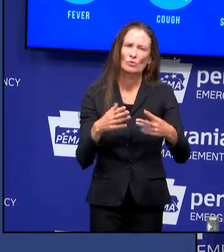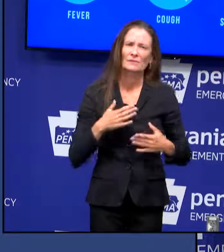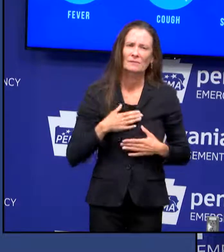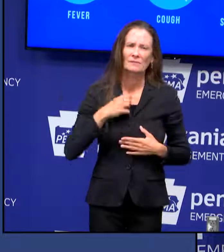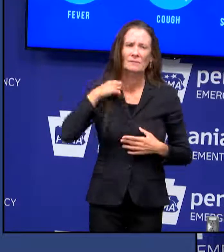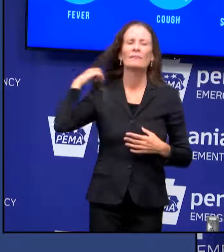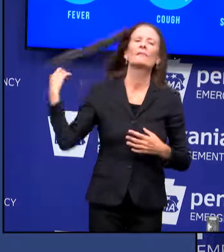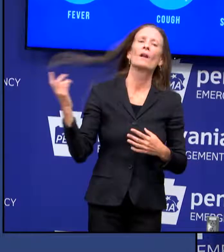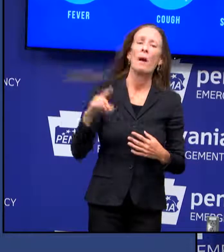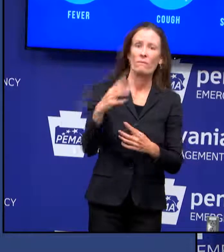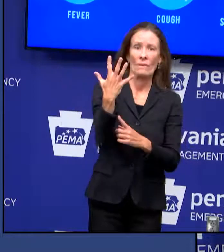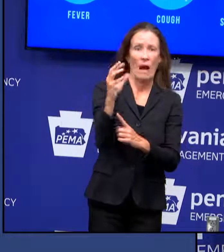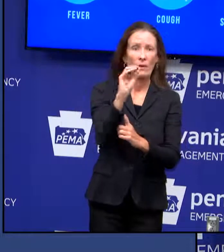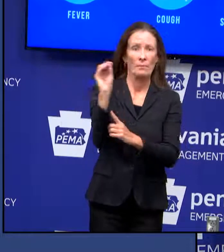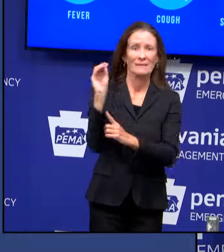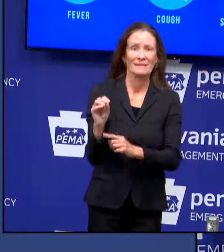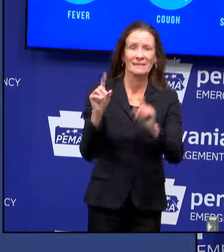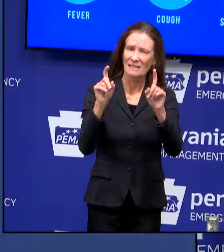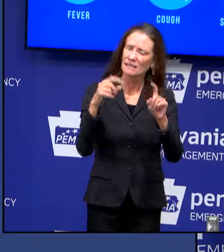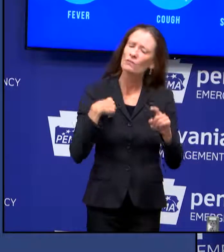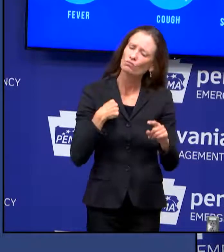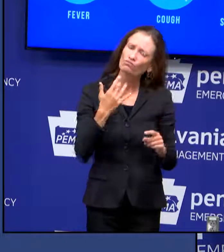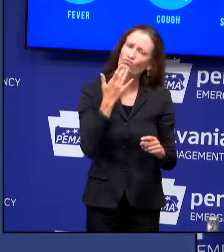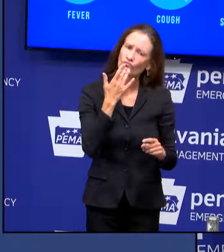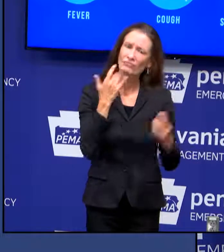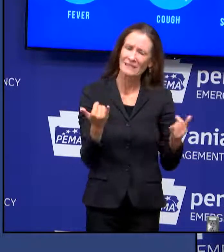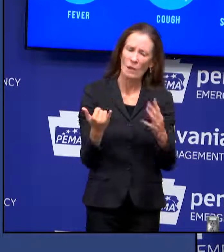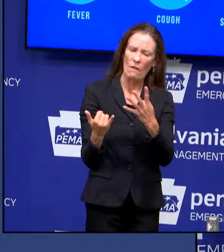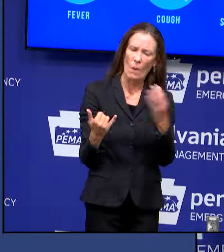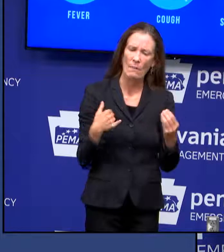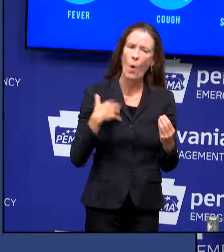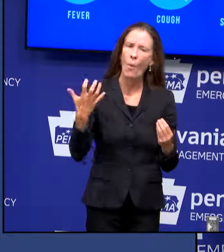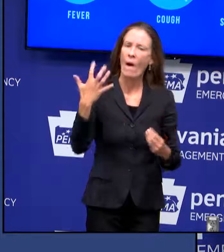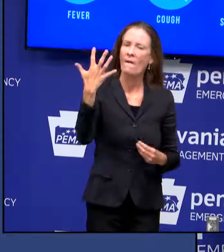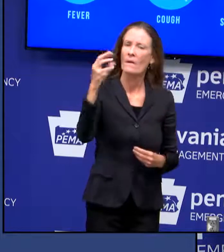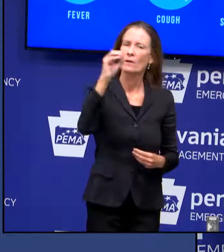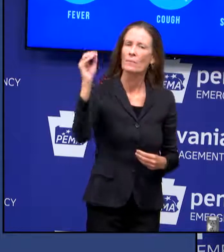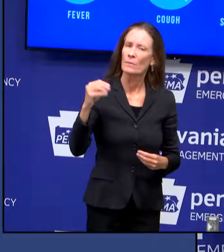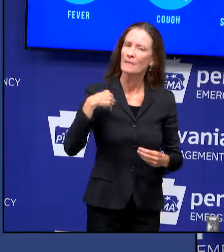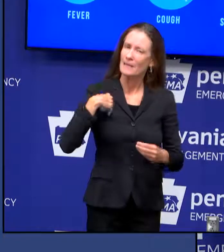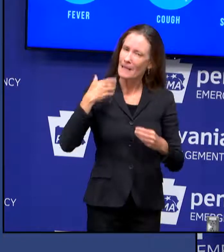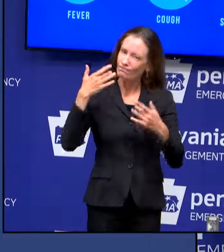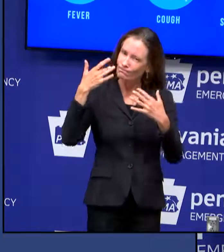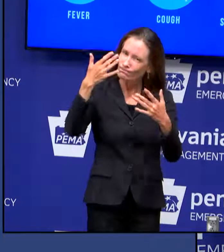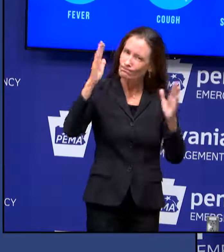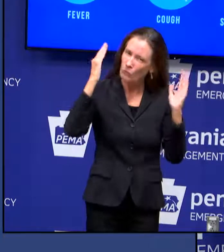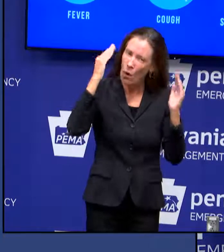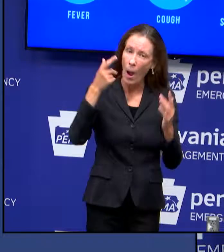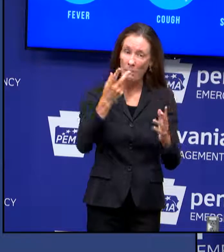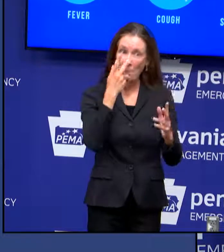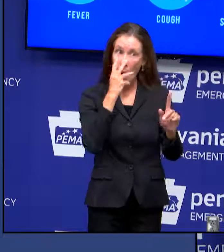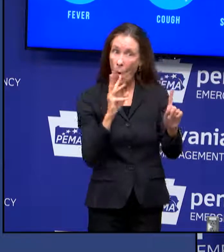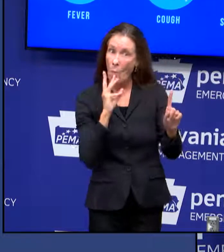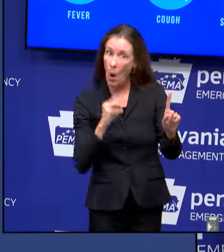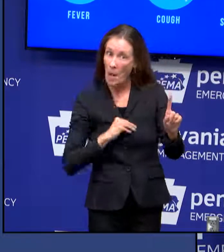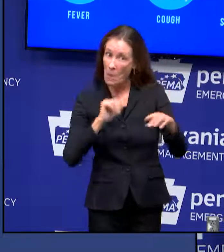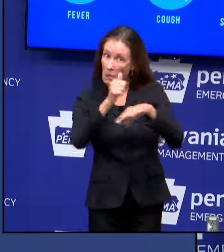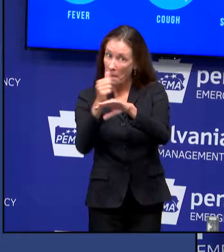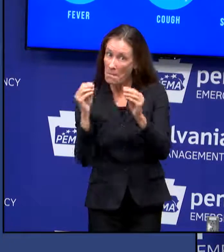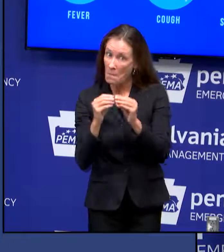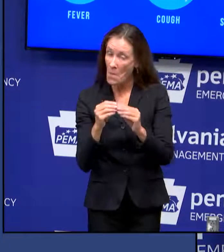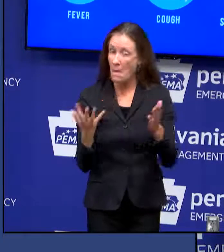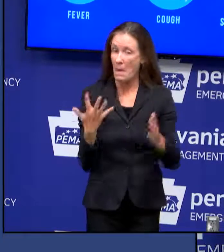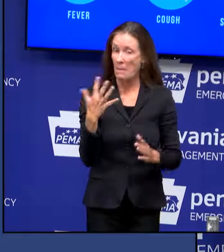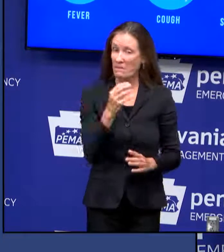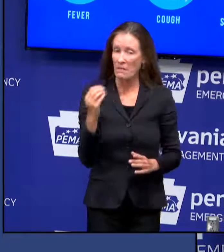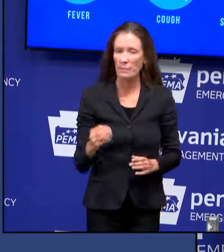every month, and we're working steadily towards that goal. And Walmart is using Quest. Walmart is using Quest. Hey, Jamie, can you tell us